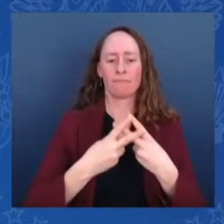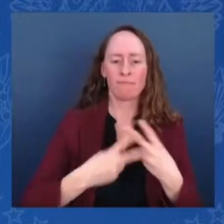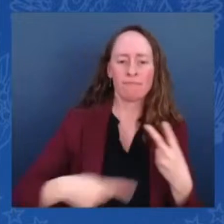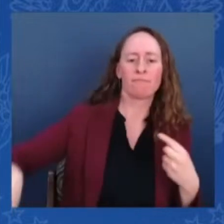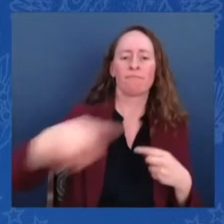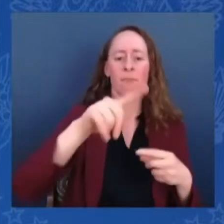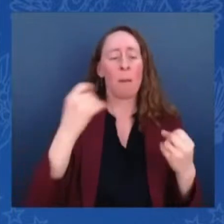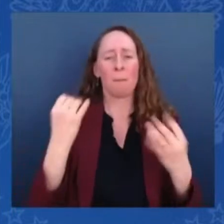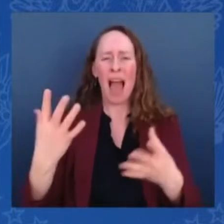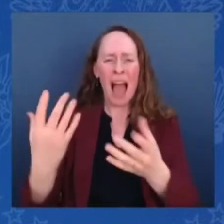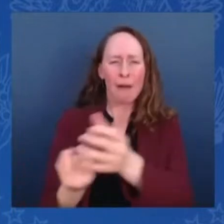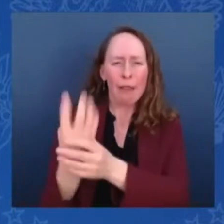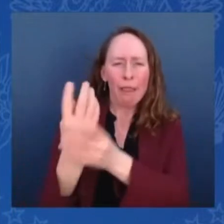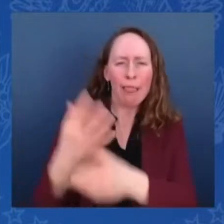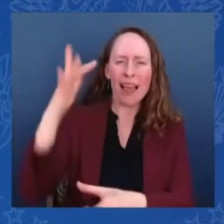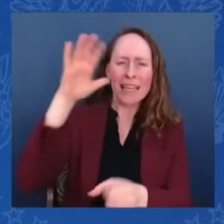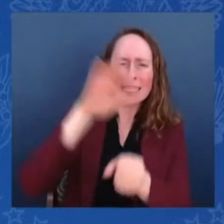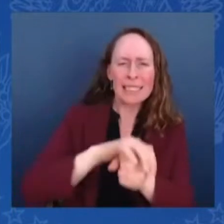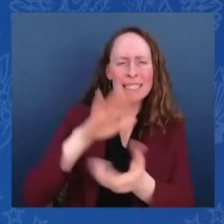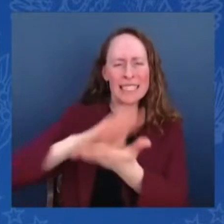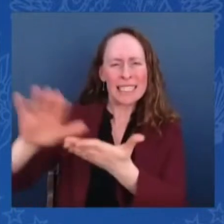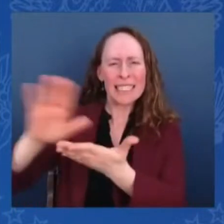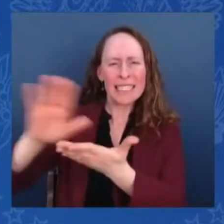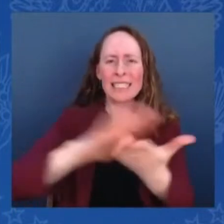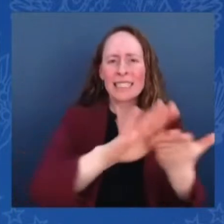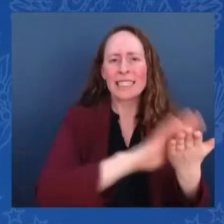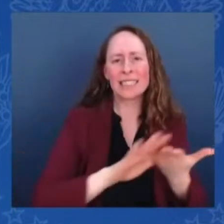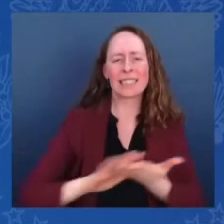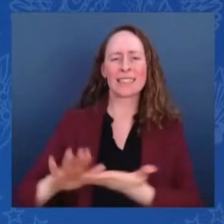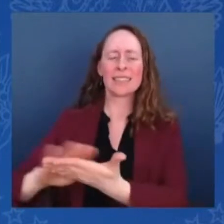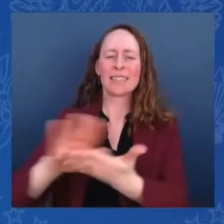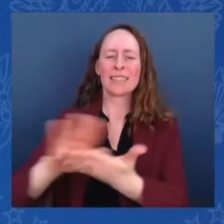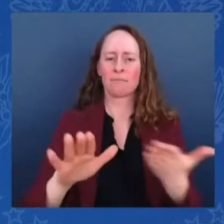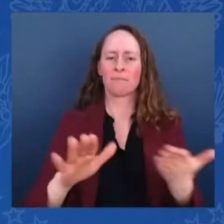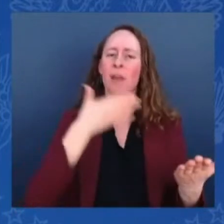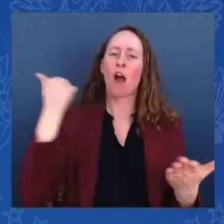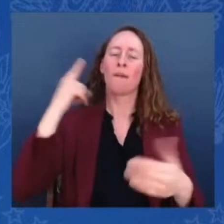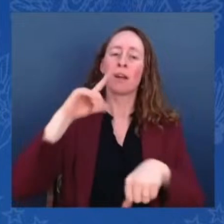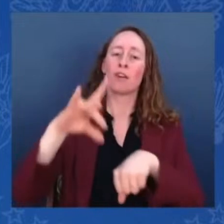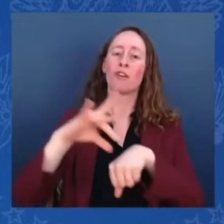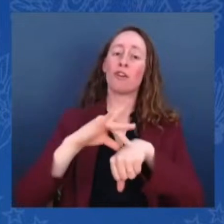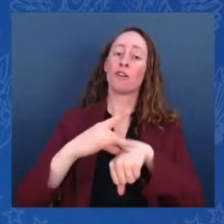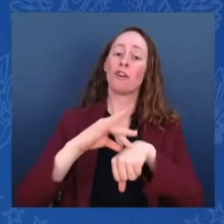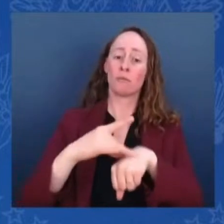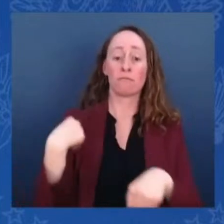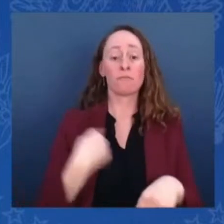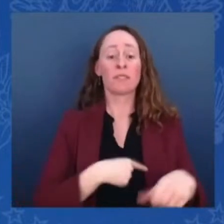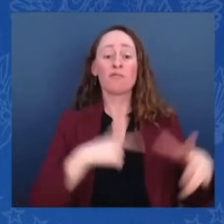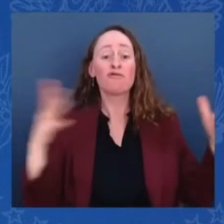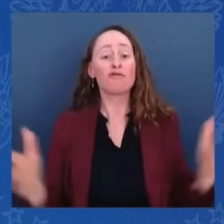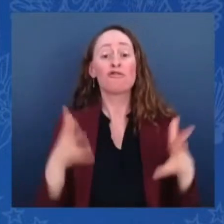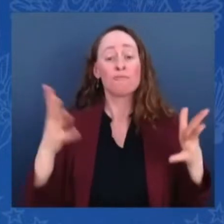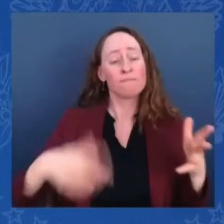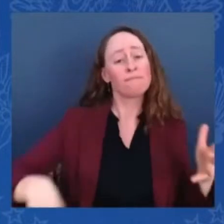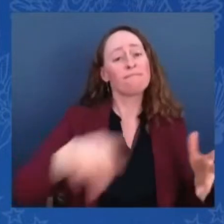year. Overall, we've reinvigorated people's faith in the United States as a true